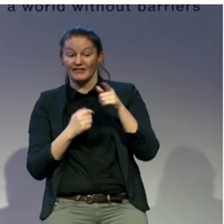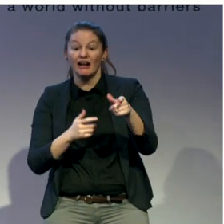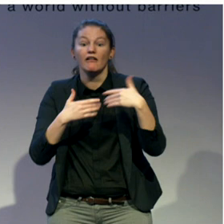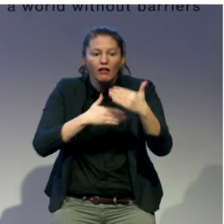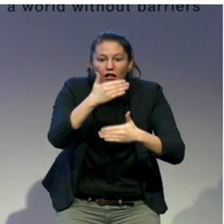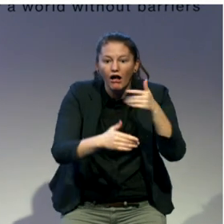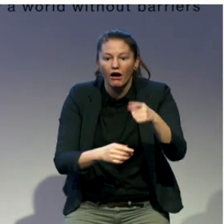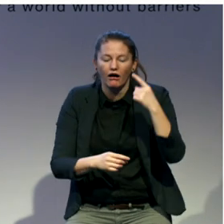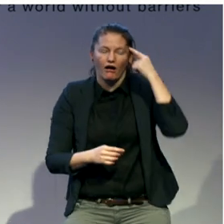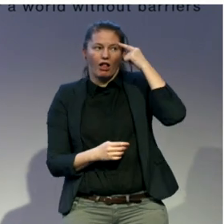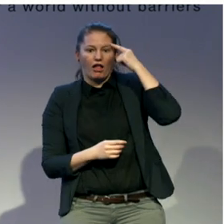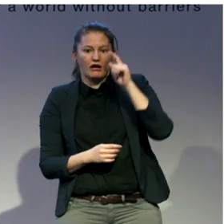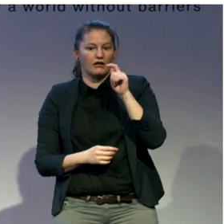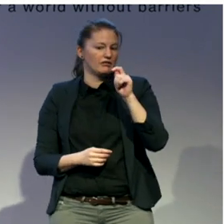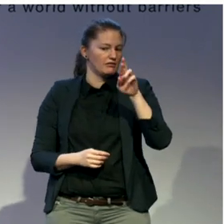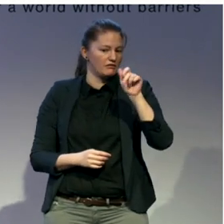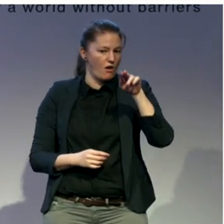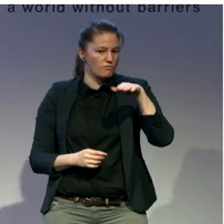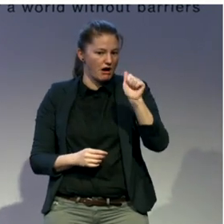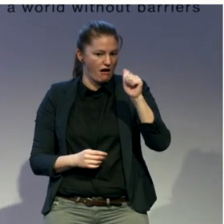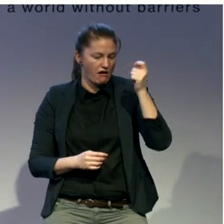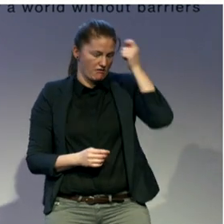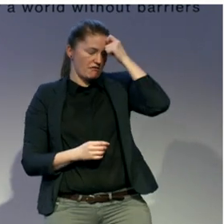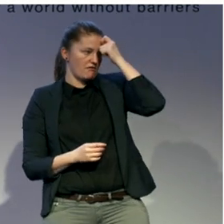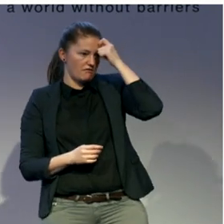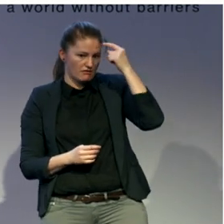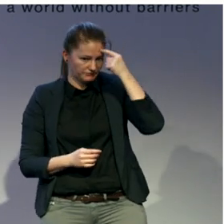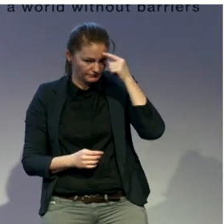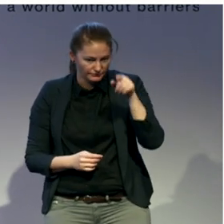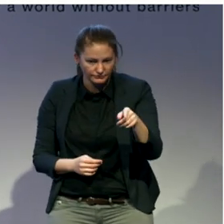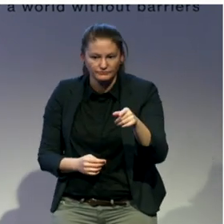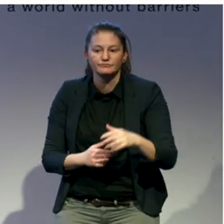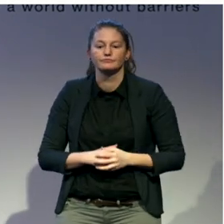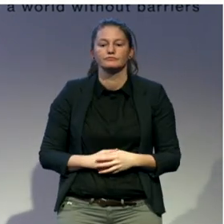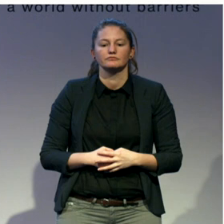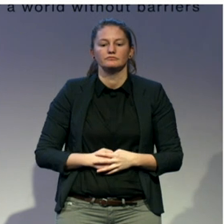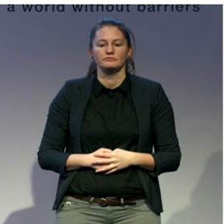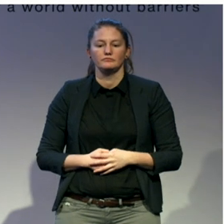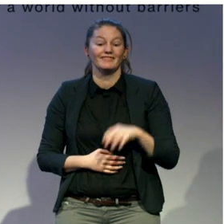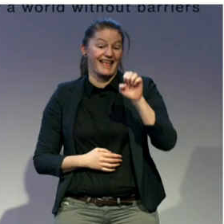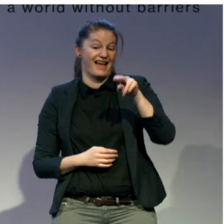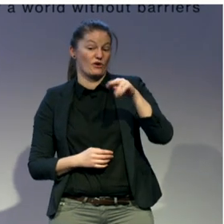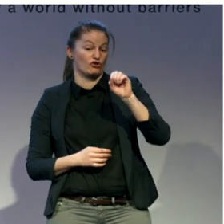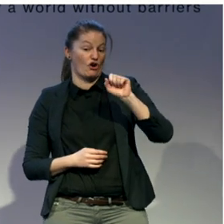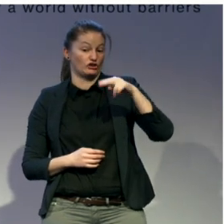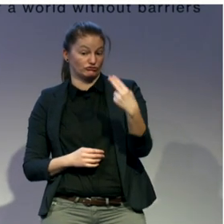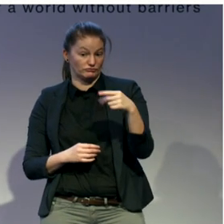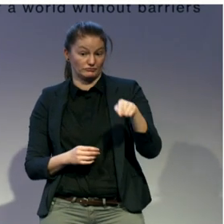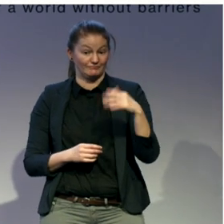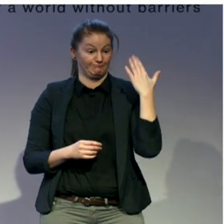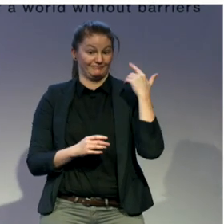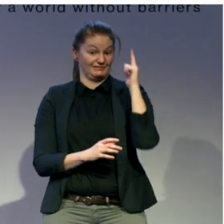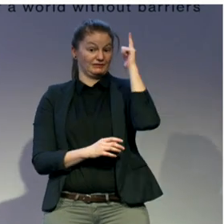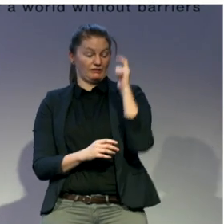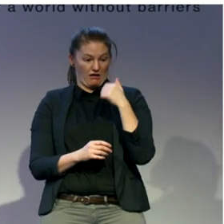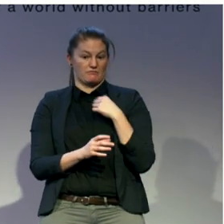7 years ago, the professional attitude was focused in diagnosis based on a medical model of disability. The approach